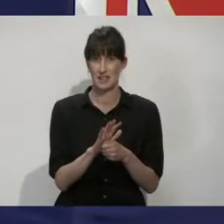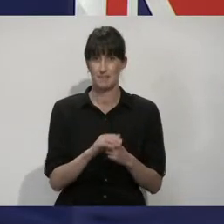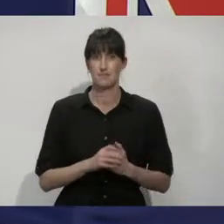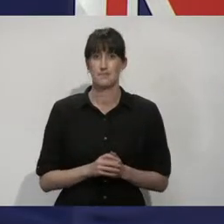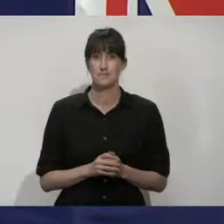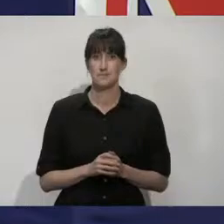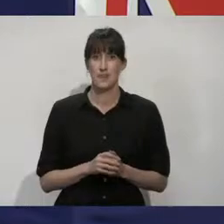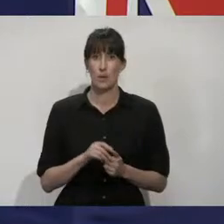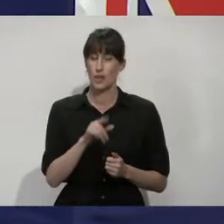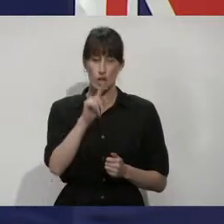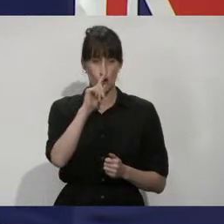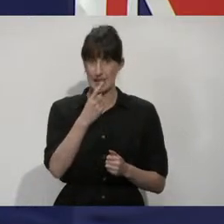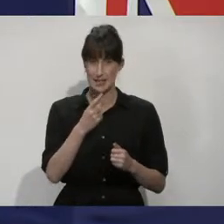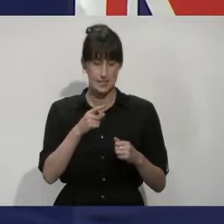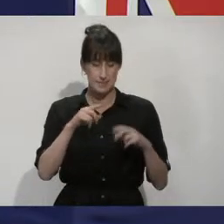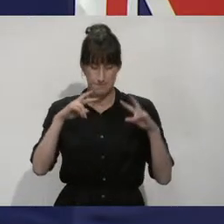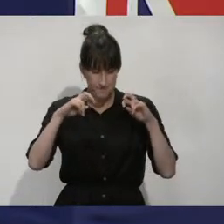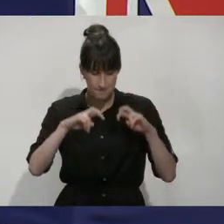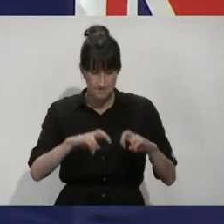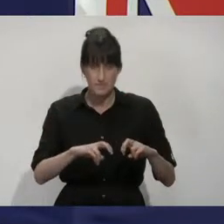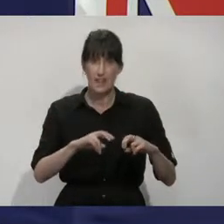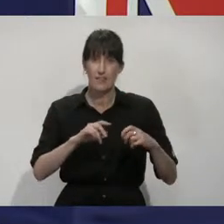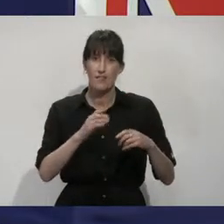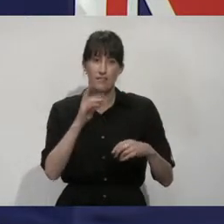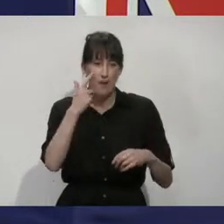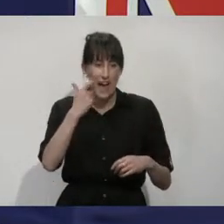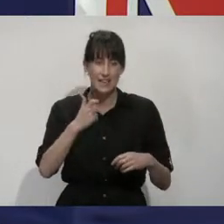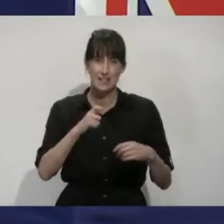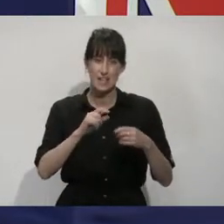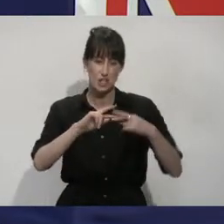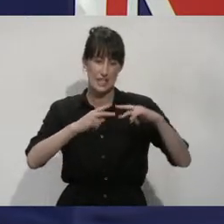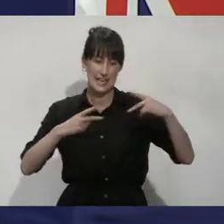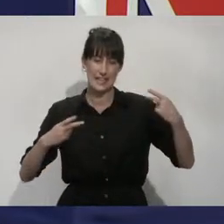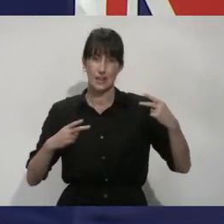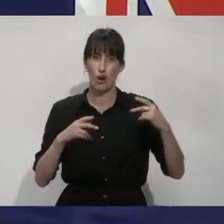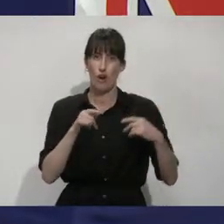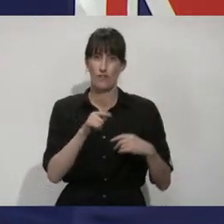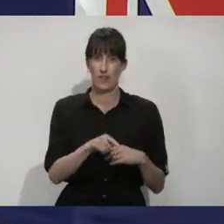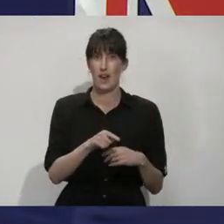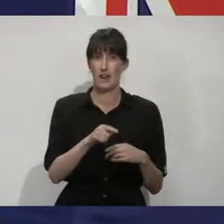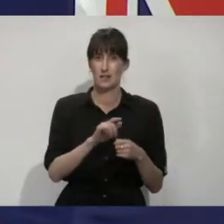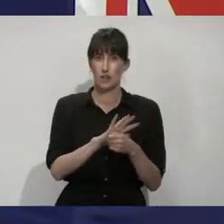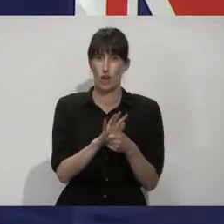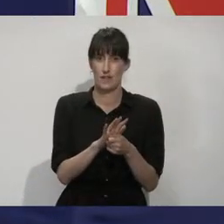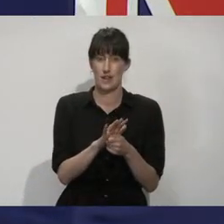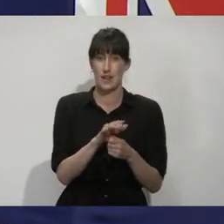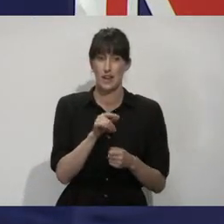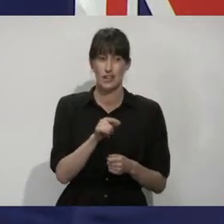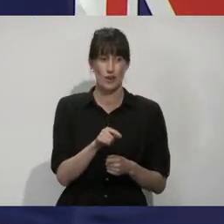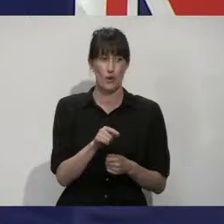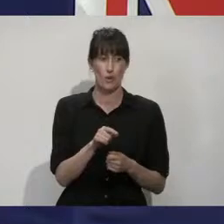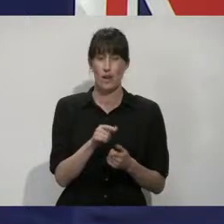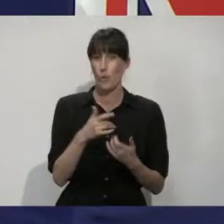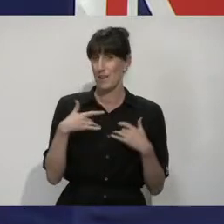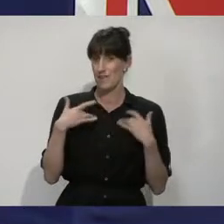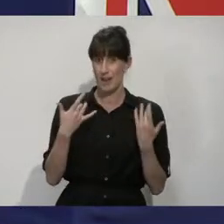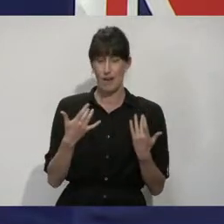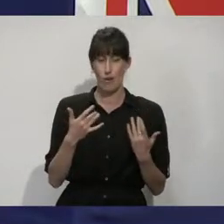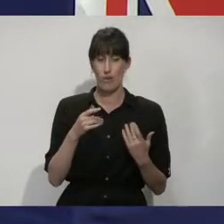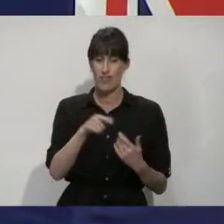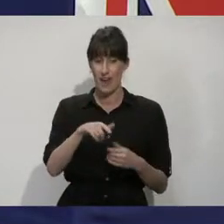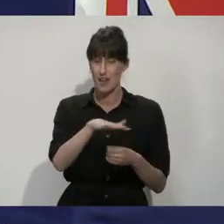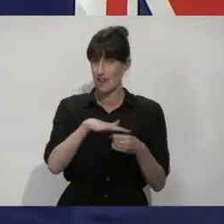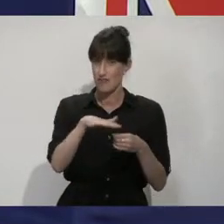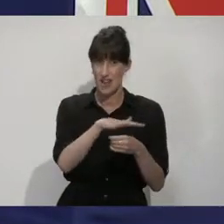The initial sampling therefore appears to show that additional work here isn't currently warranted, and it does not appear that contamination of imported